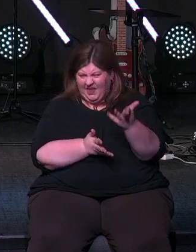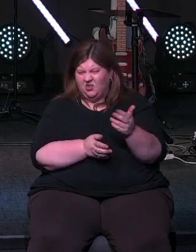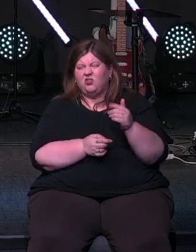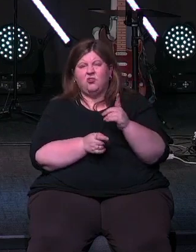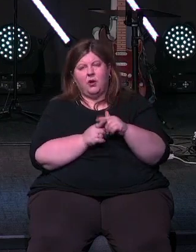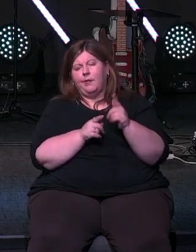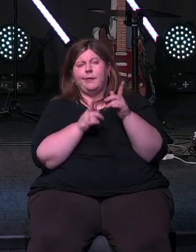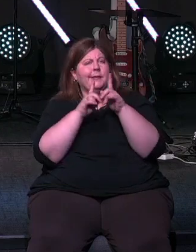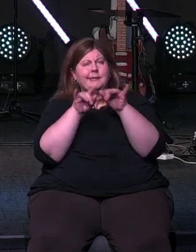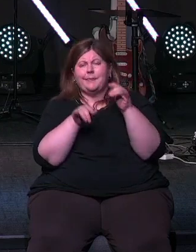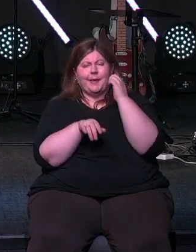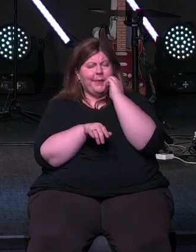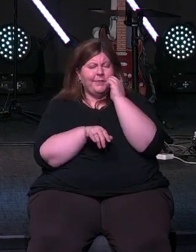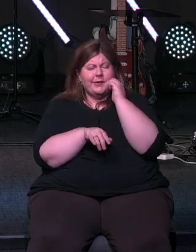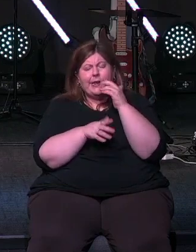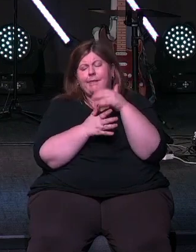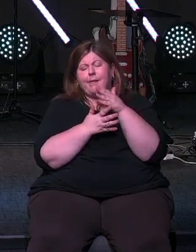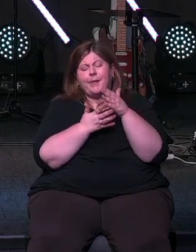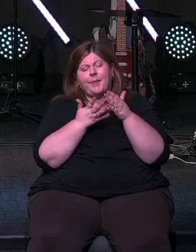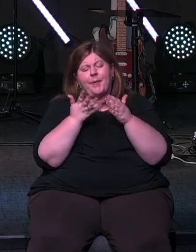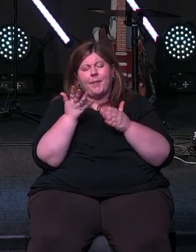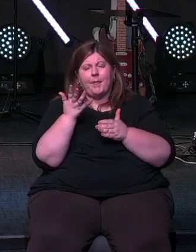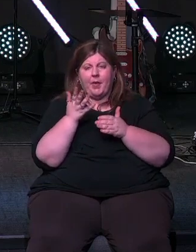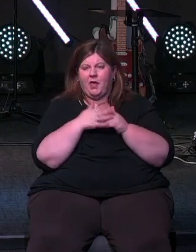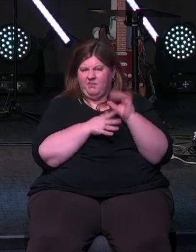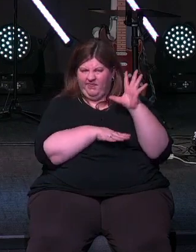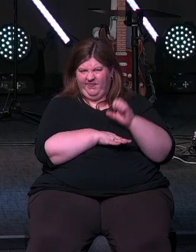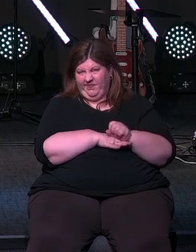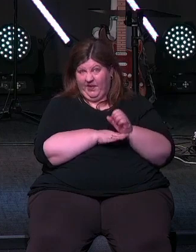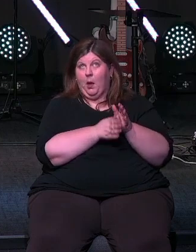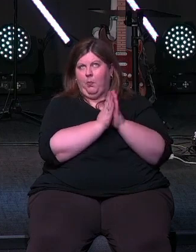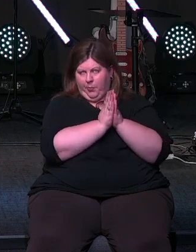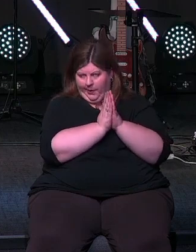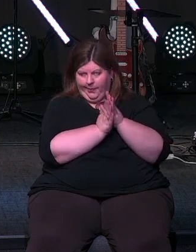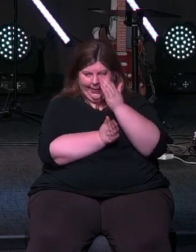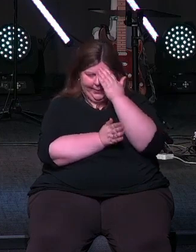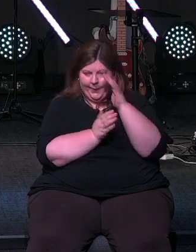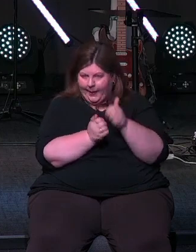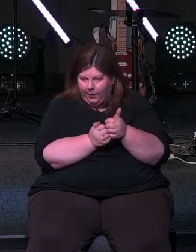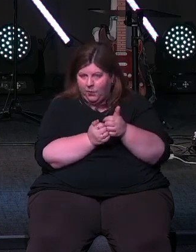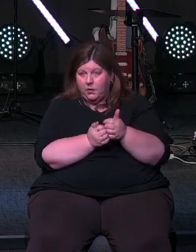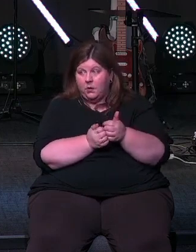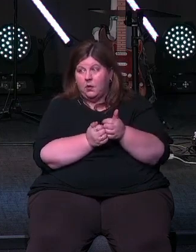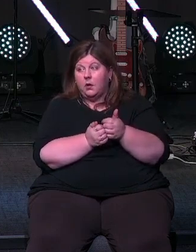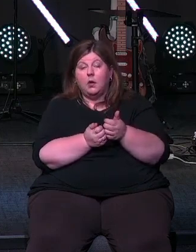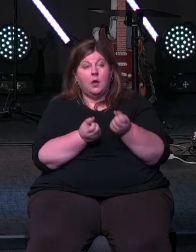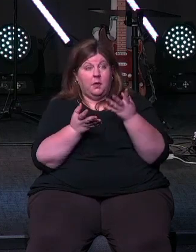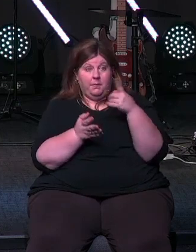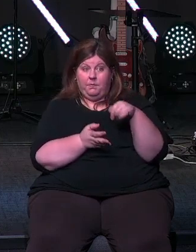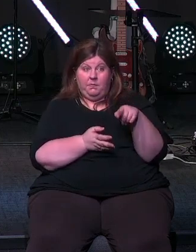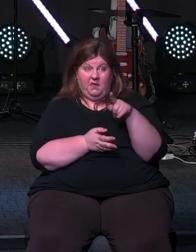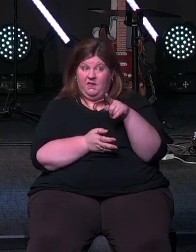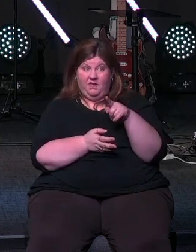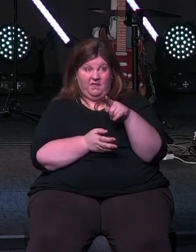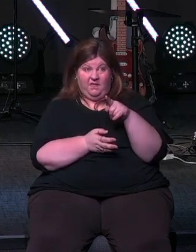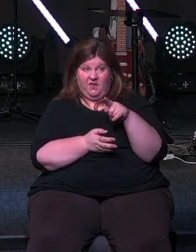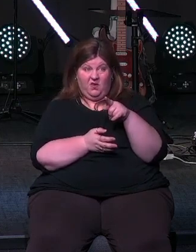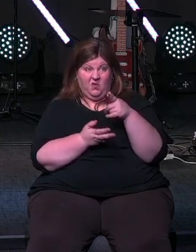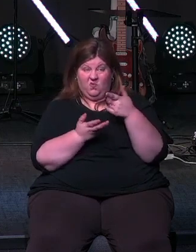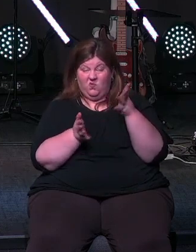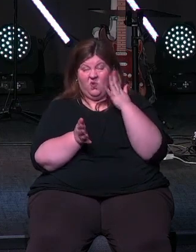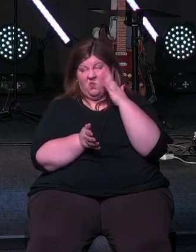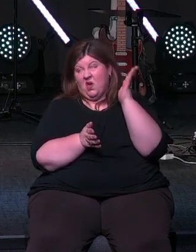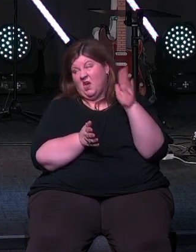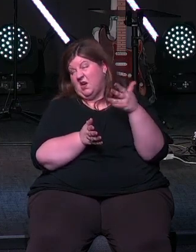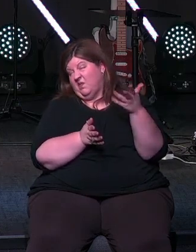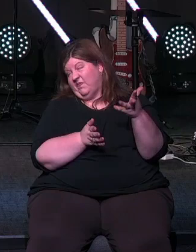time or same time of day, same time of week. They were used to prayer. They knew how to pray. A lot of you would go, "I know how to pray. Done that, next